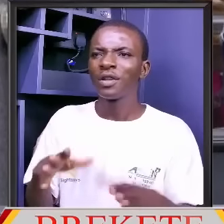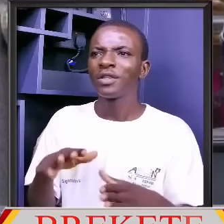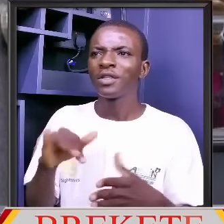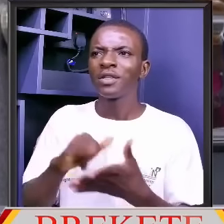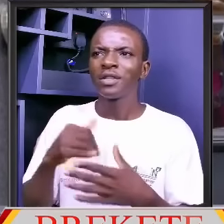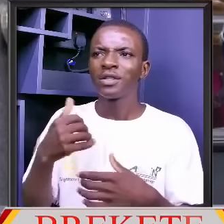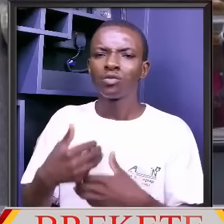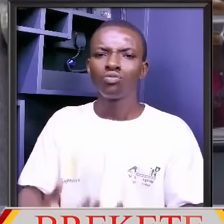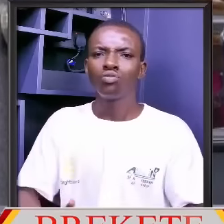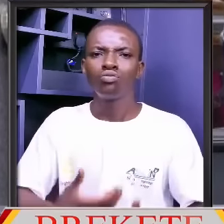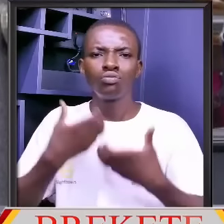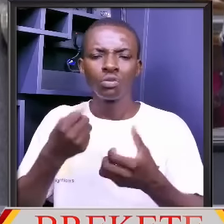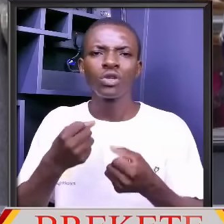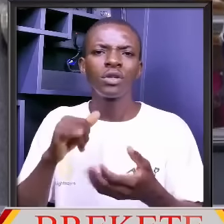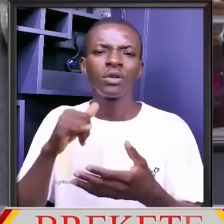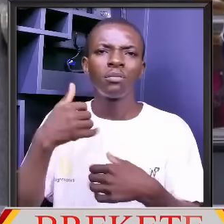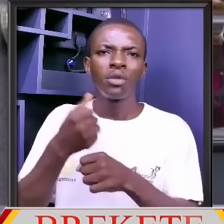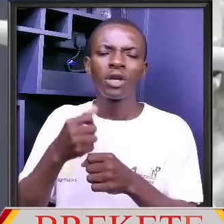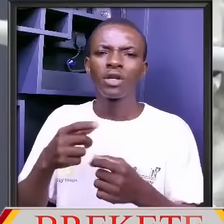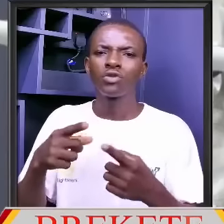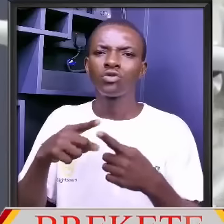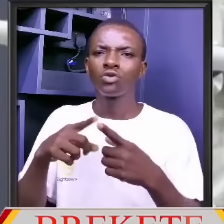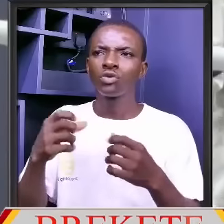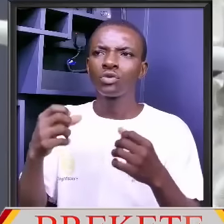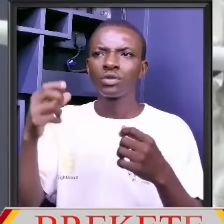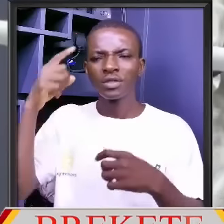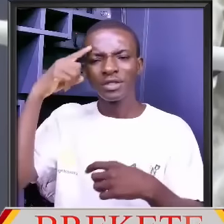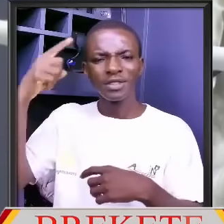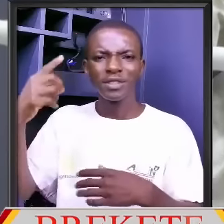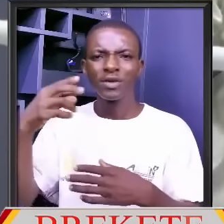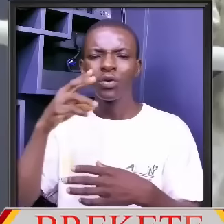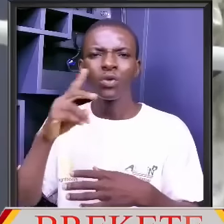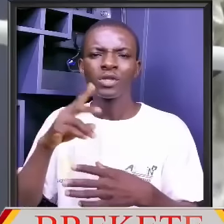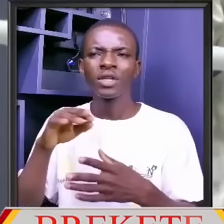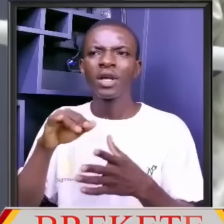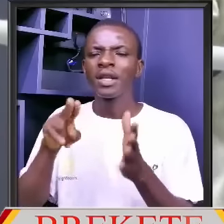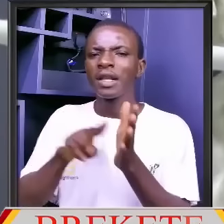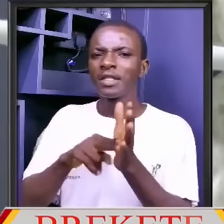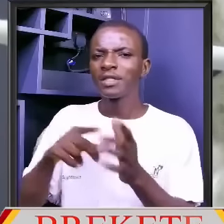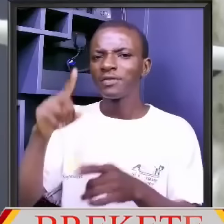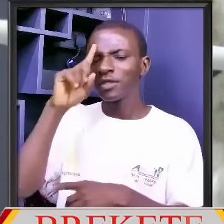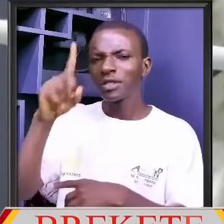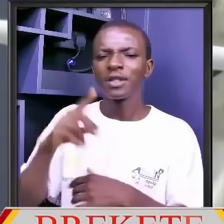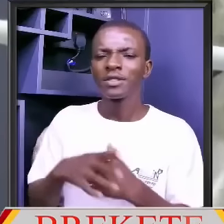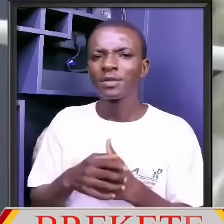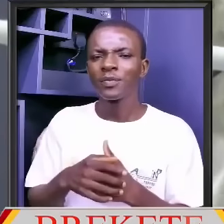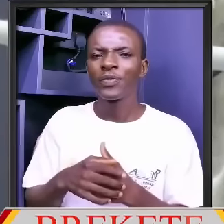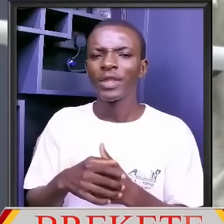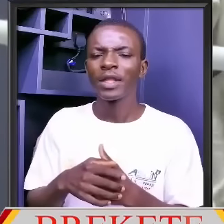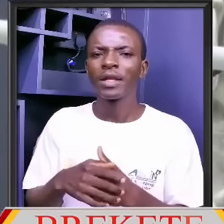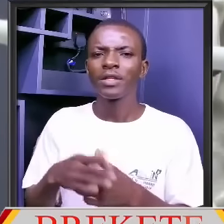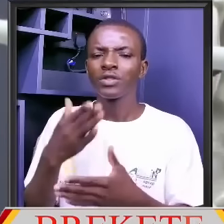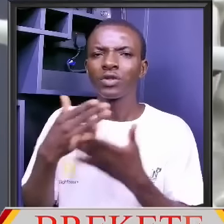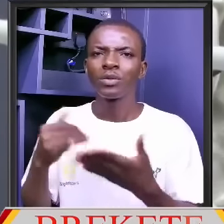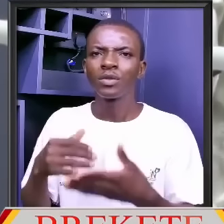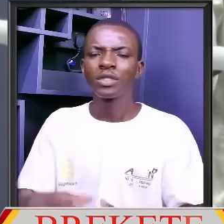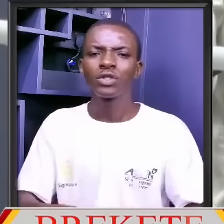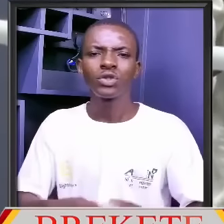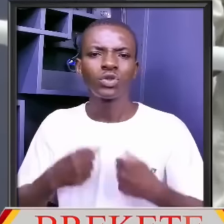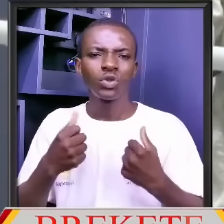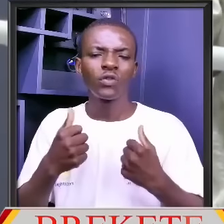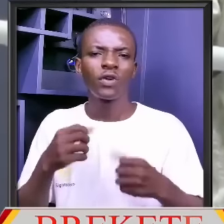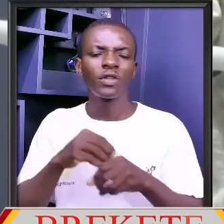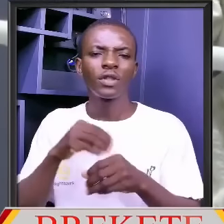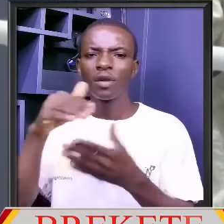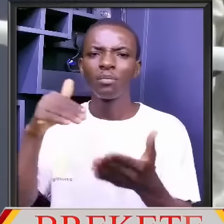Yeah. Now make you dey bold. Now make you get street wiseness and native intelligence. Person way fi survive